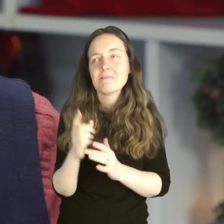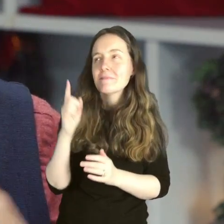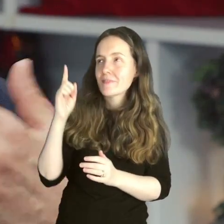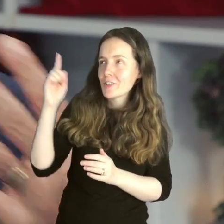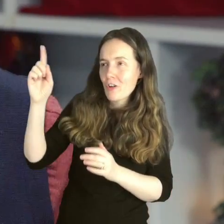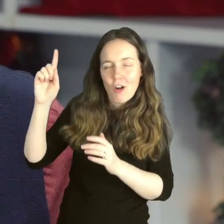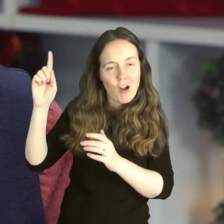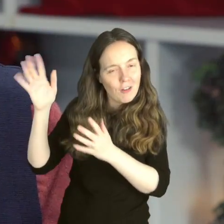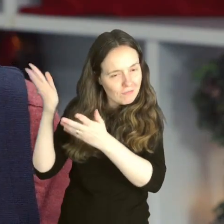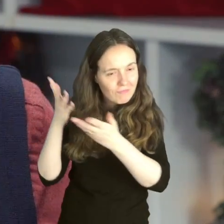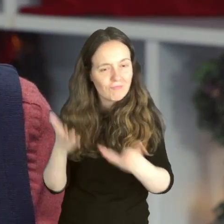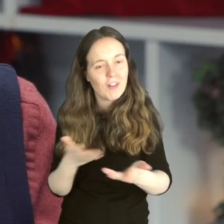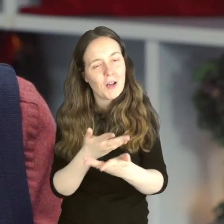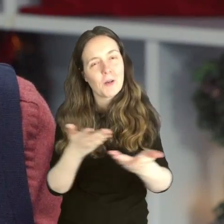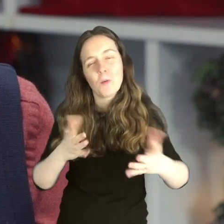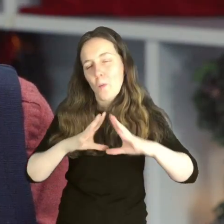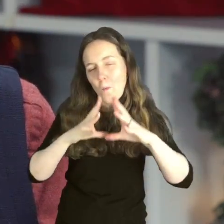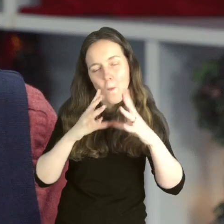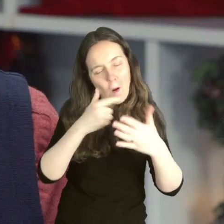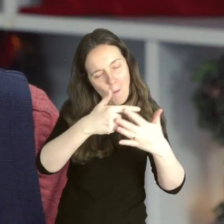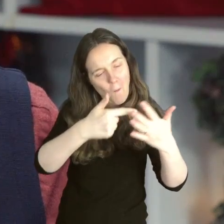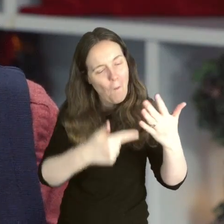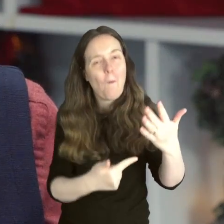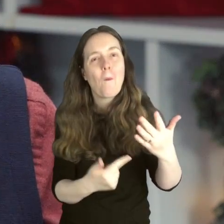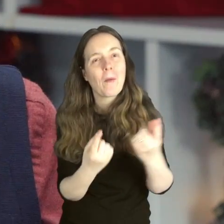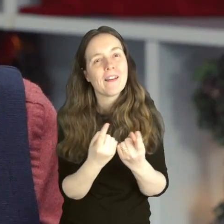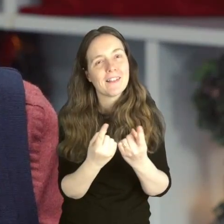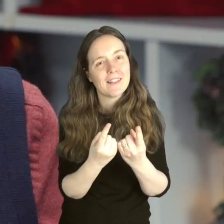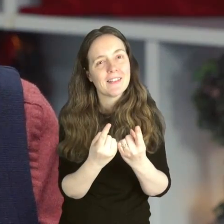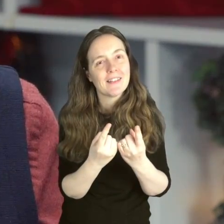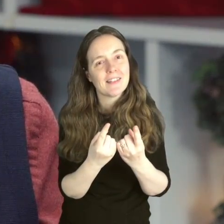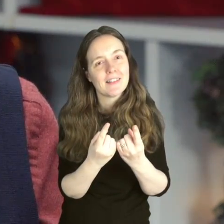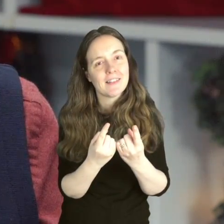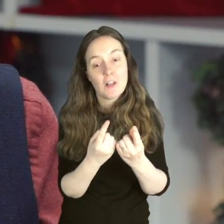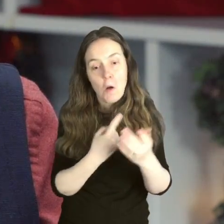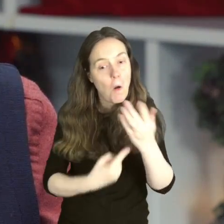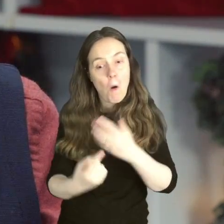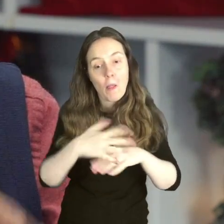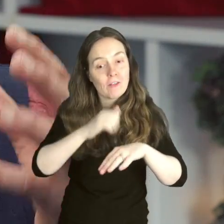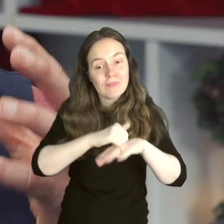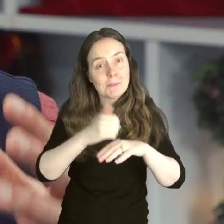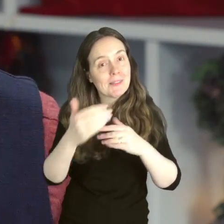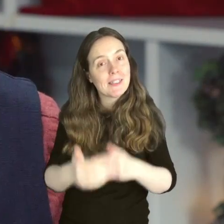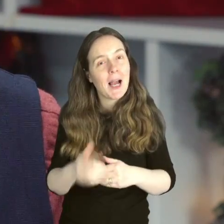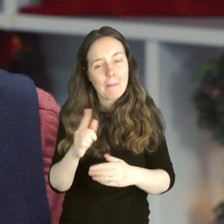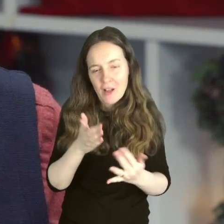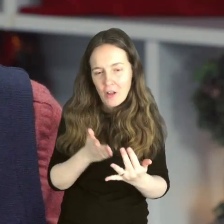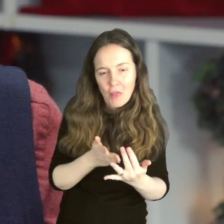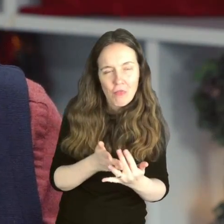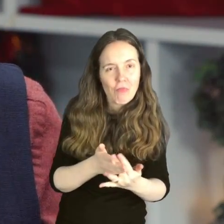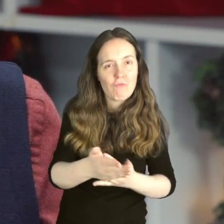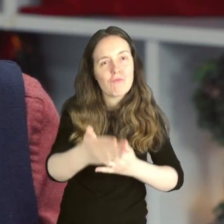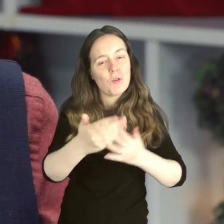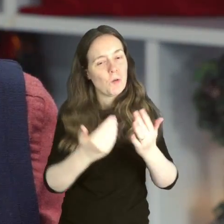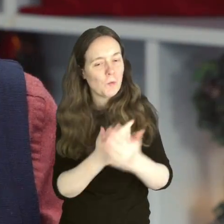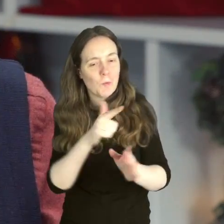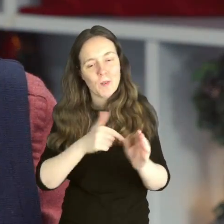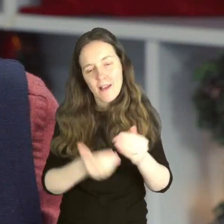you all these things, not just at Christmas, but throughout the new